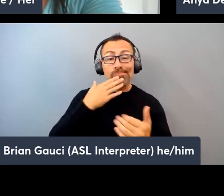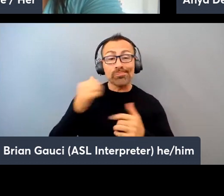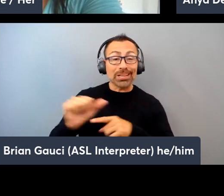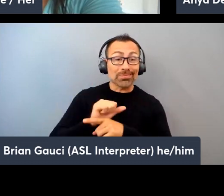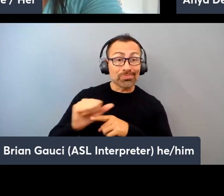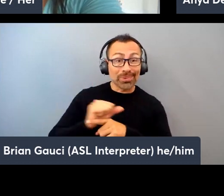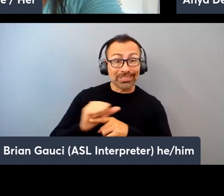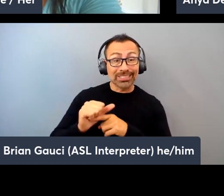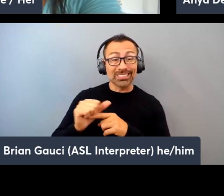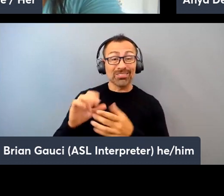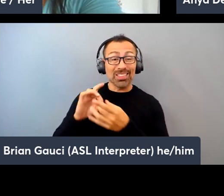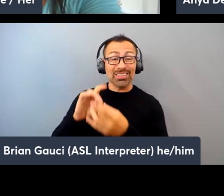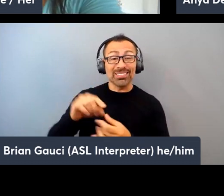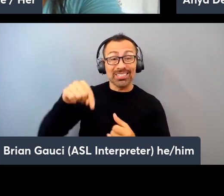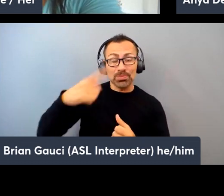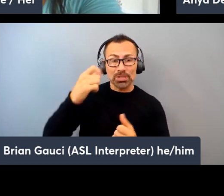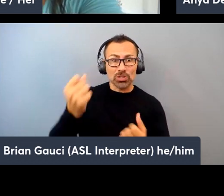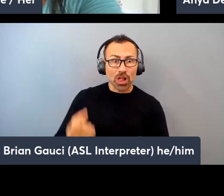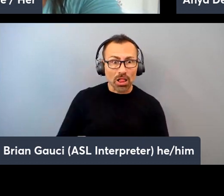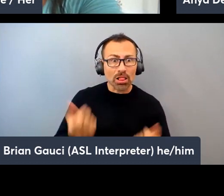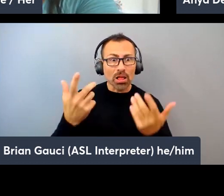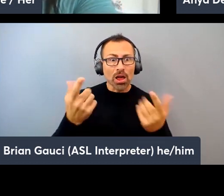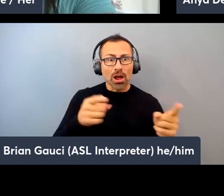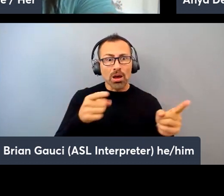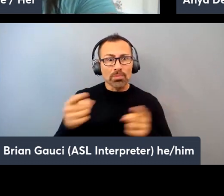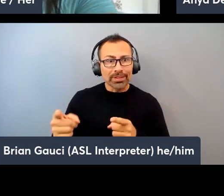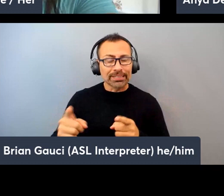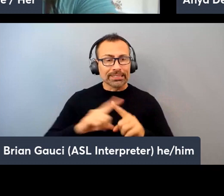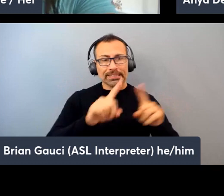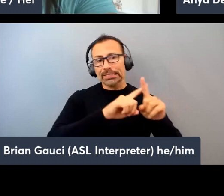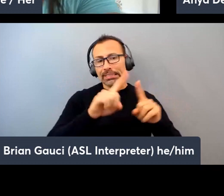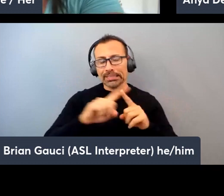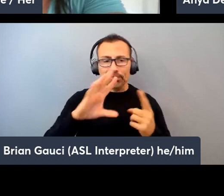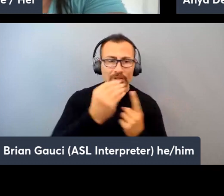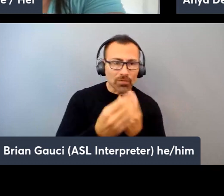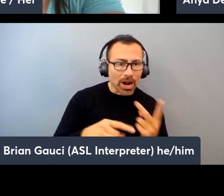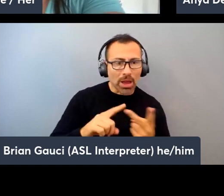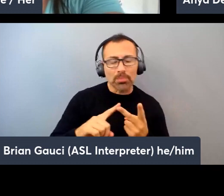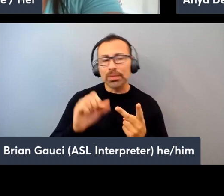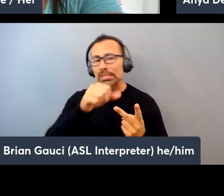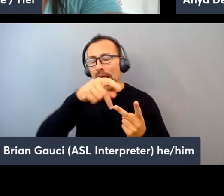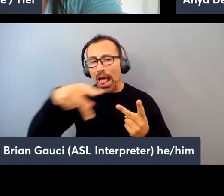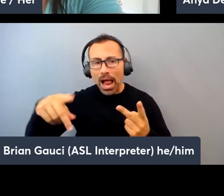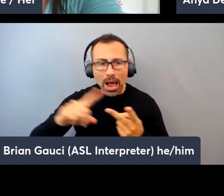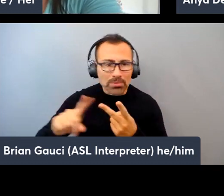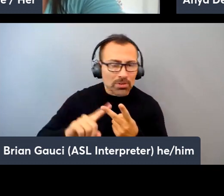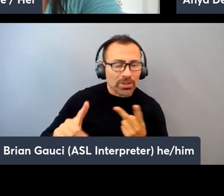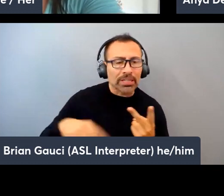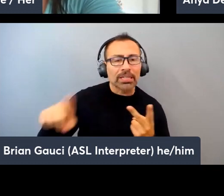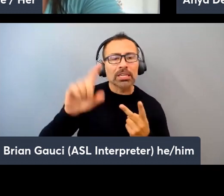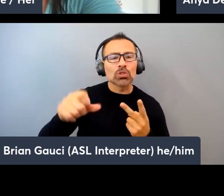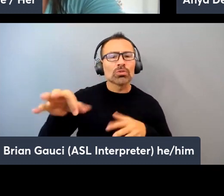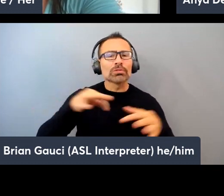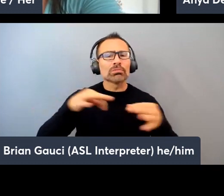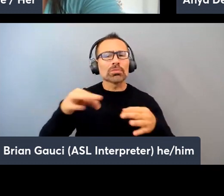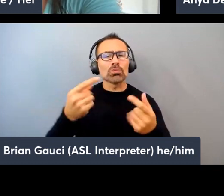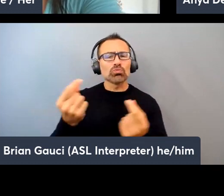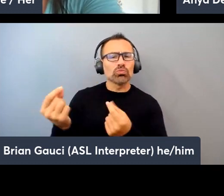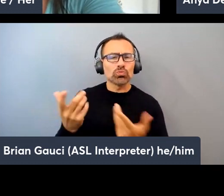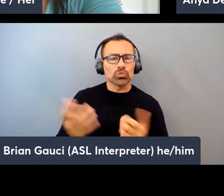talking about, different environments, different applications. Can you tell us a little bit more about how you did that? Yes, of